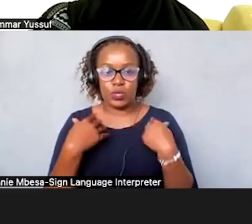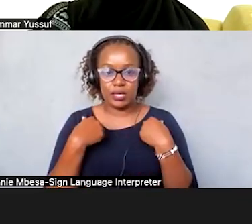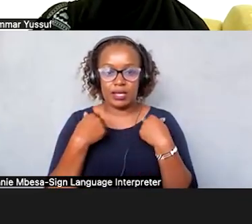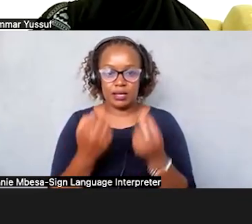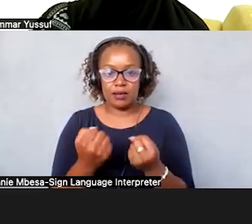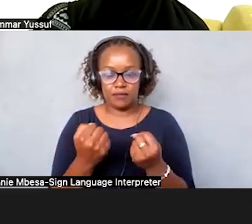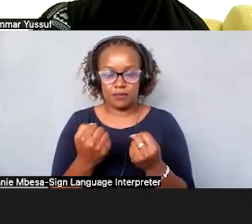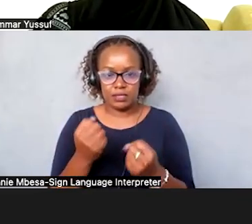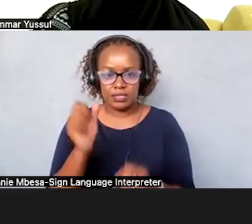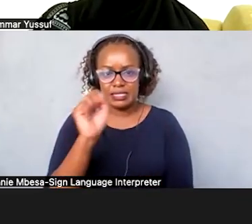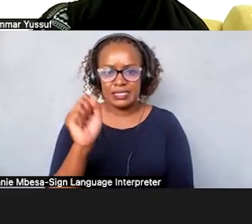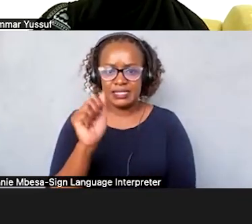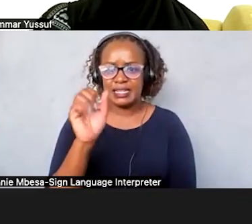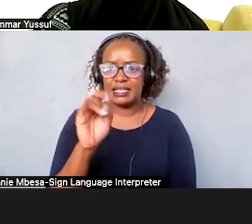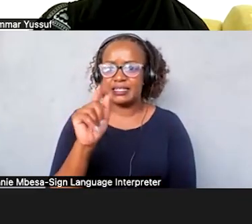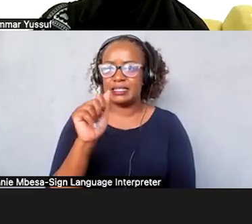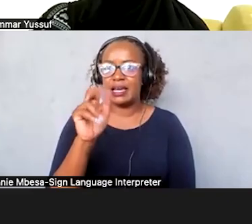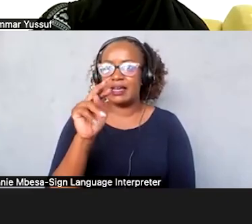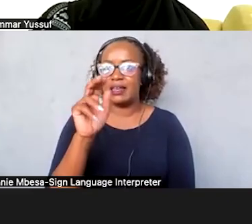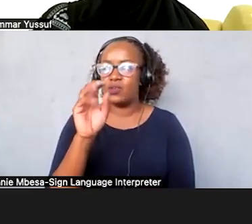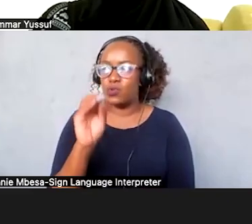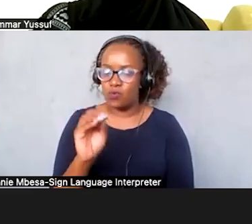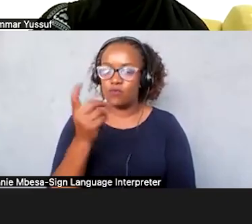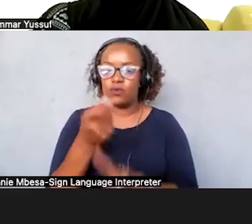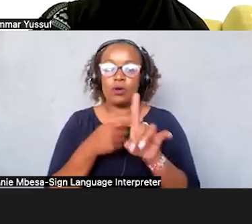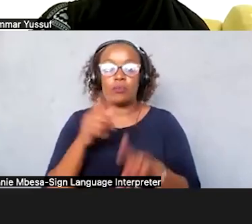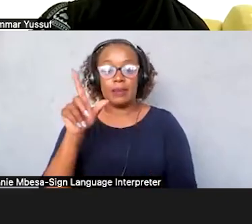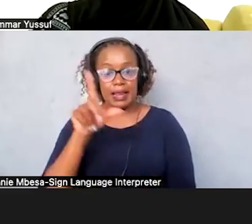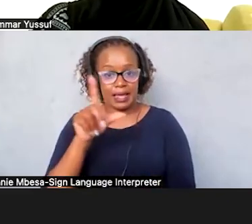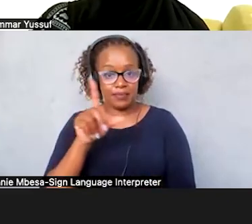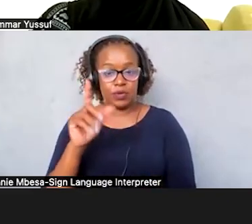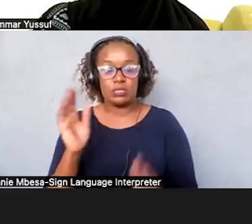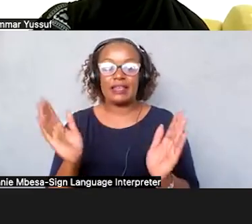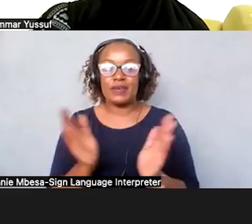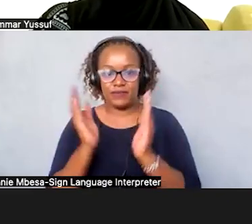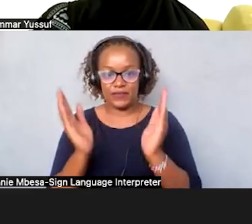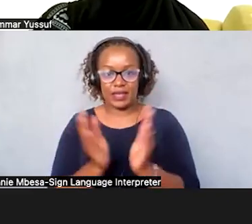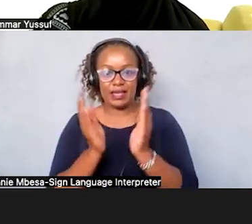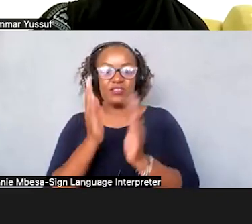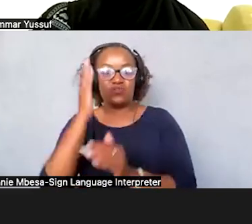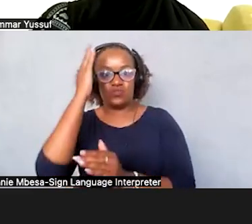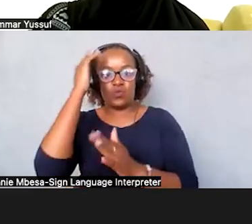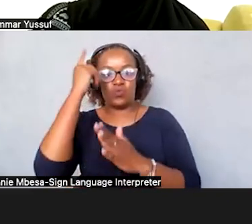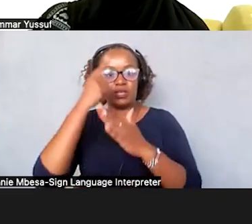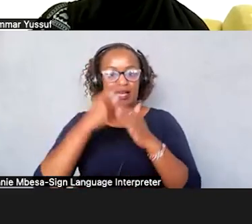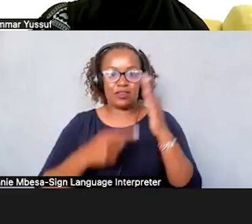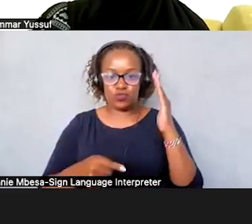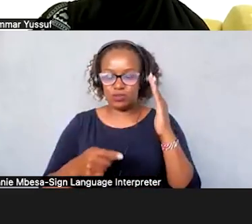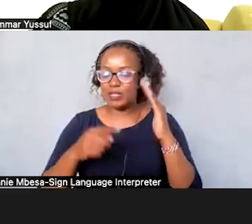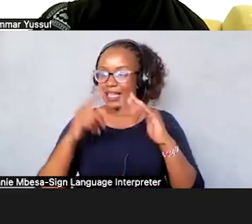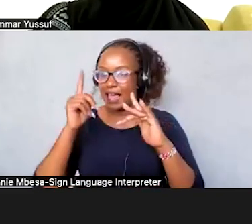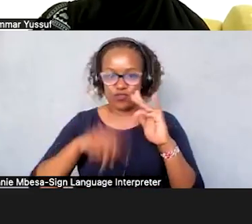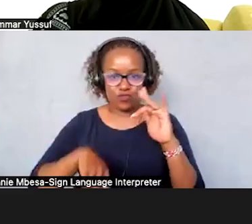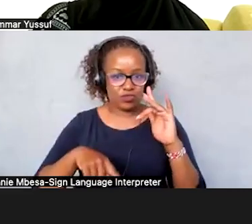Soipano, who is from Laikipia, who is the welfare. You know, we cannot talk about